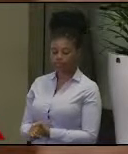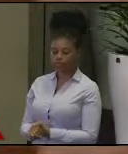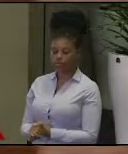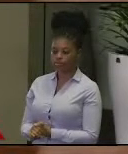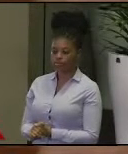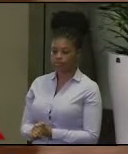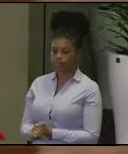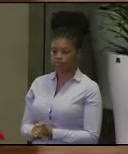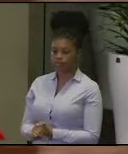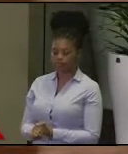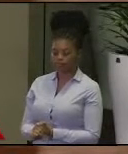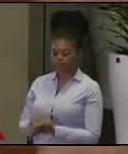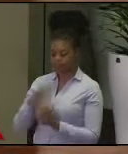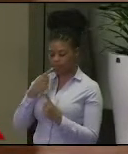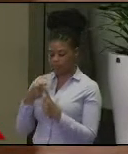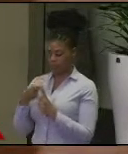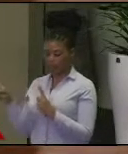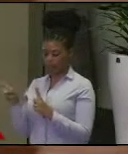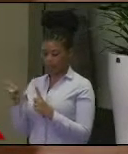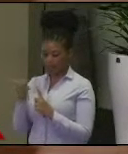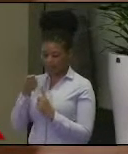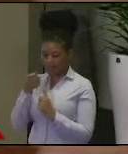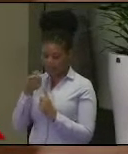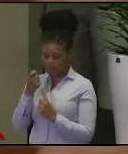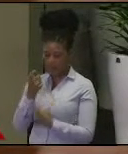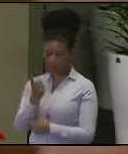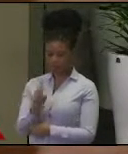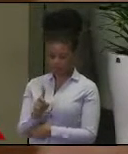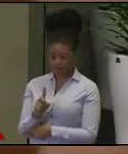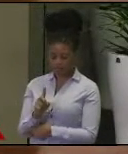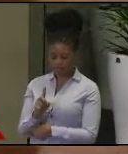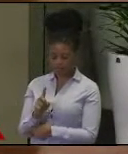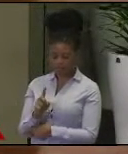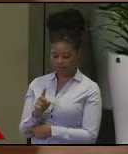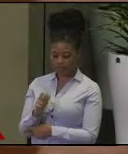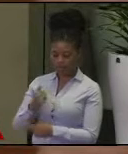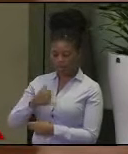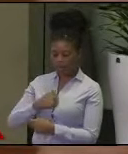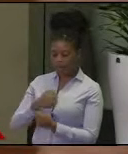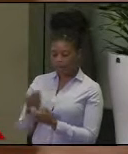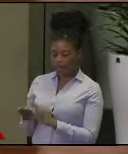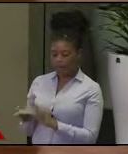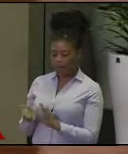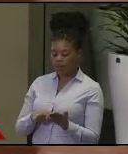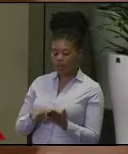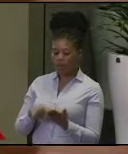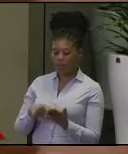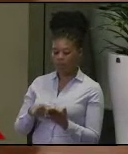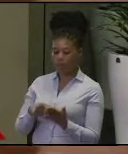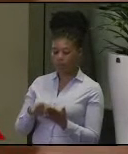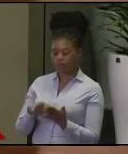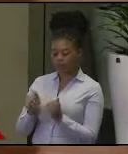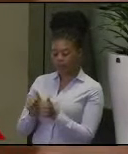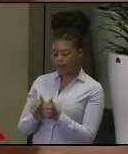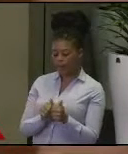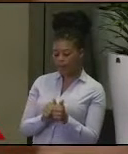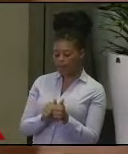let me go off script immediately by saying that my late partner, who passed